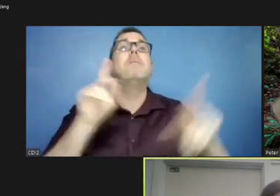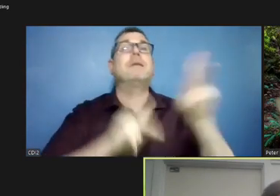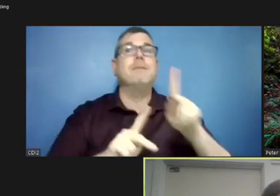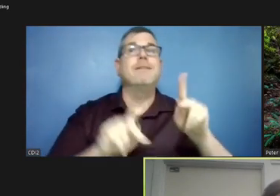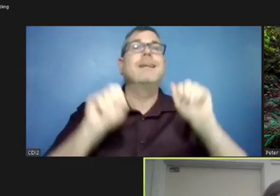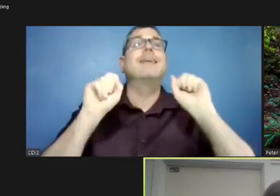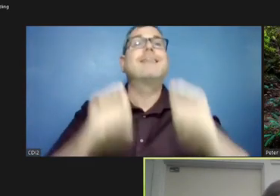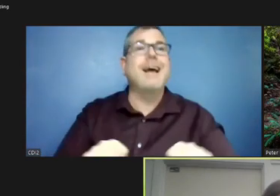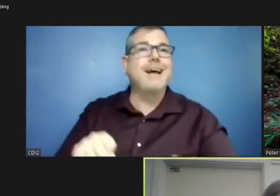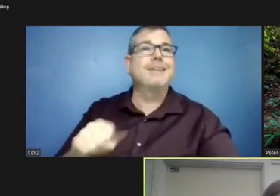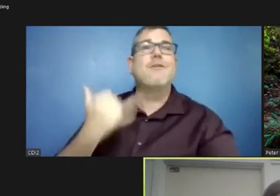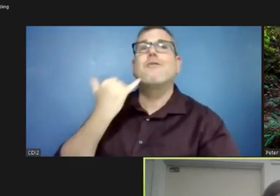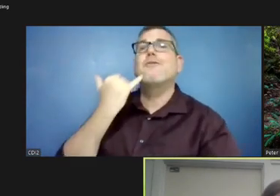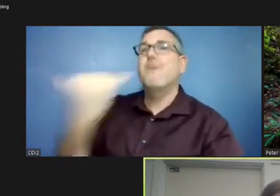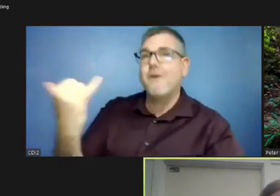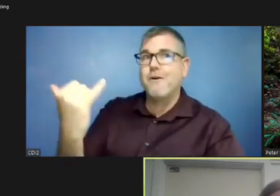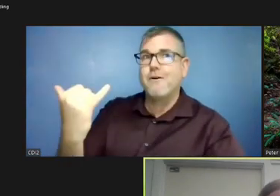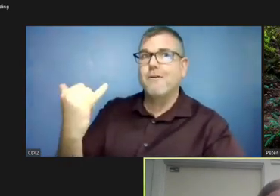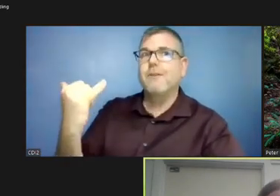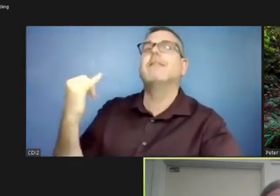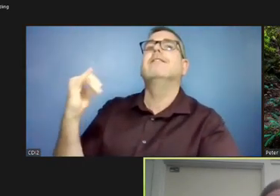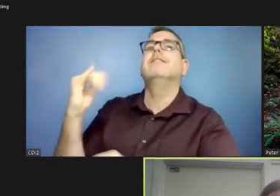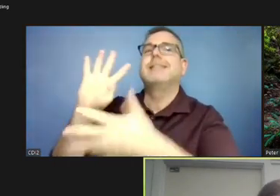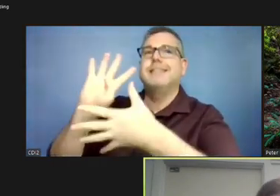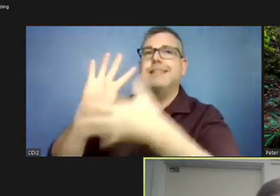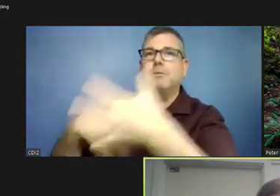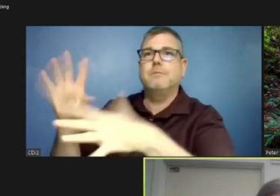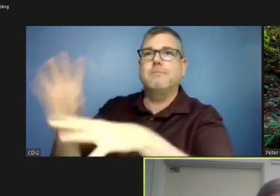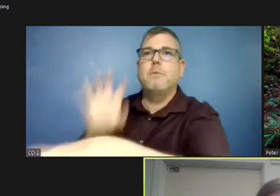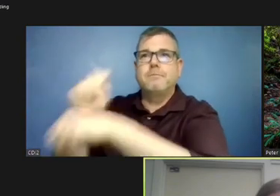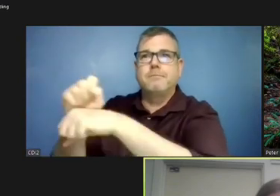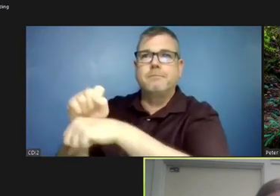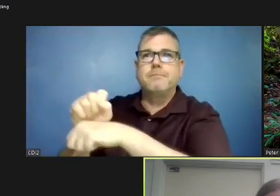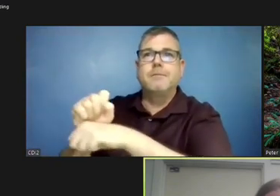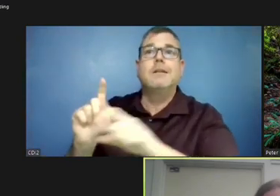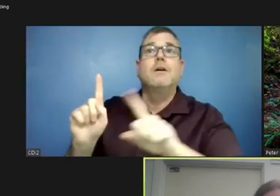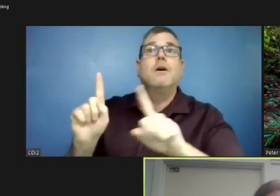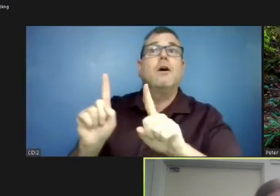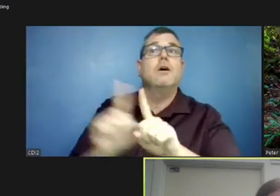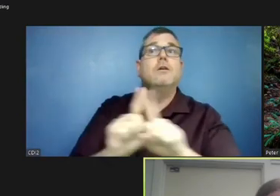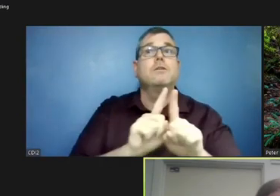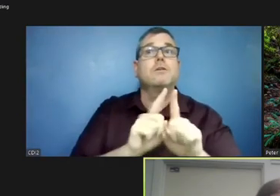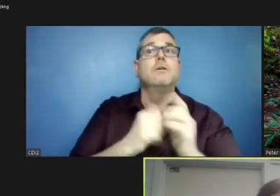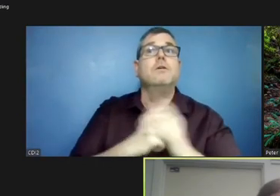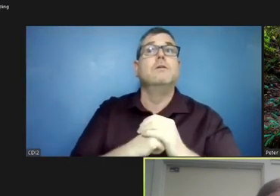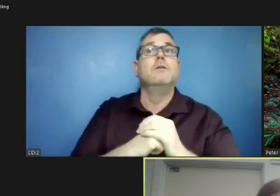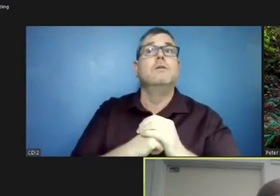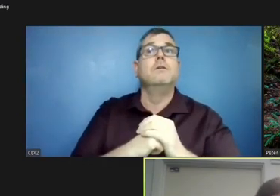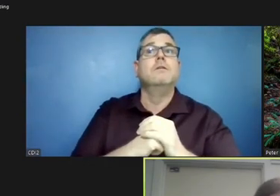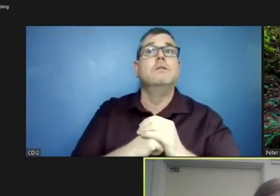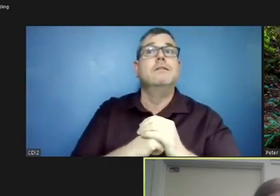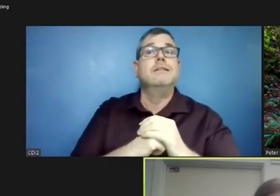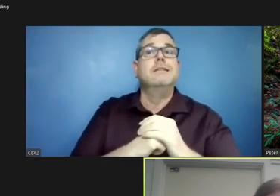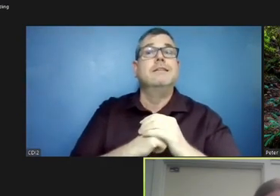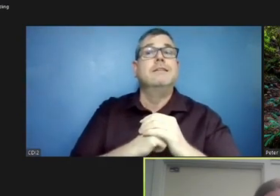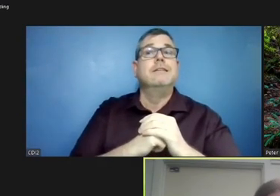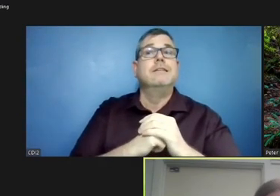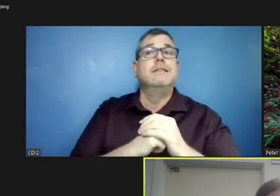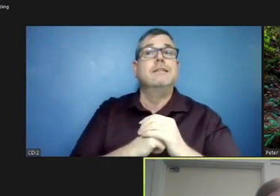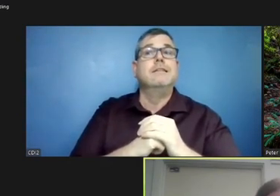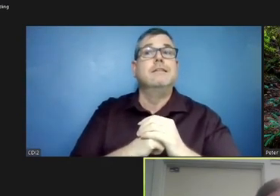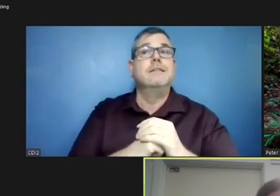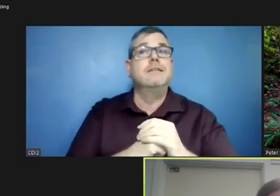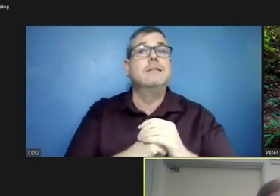who can ask the right questions to make sure that once they schedule an appointment by phone, that they can be that they have the transportation and